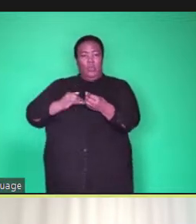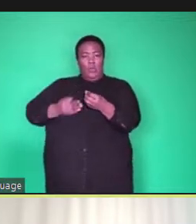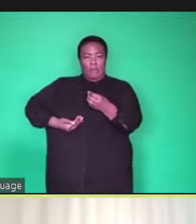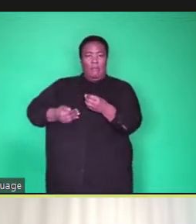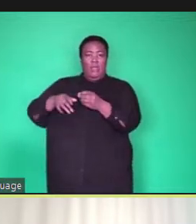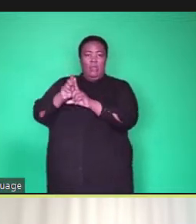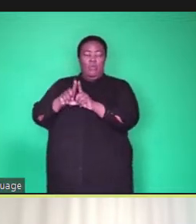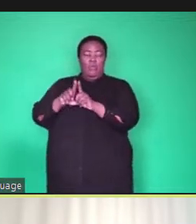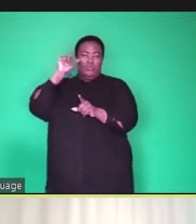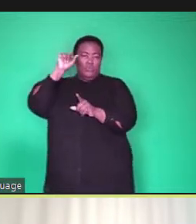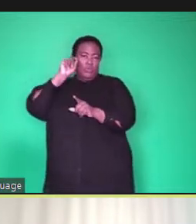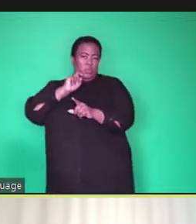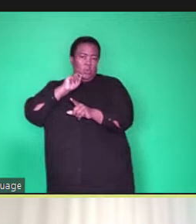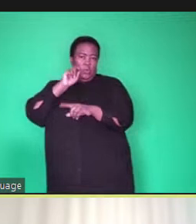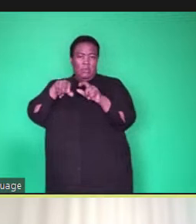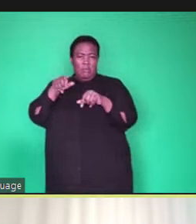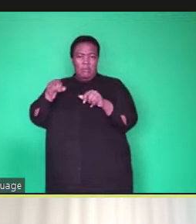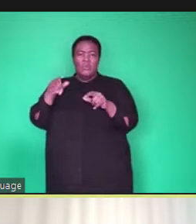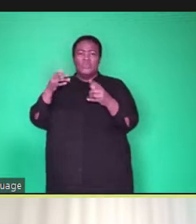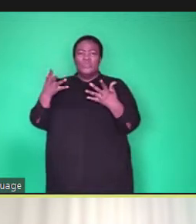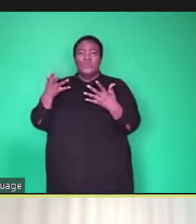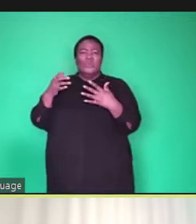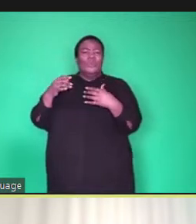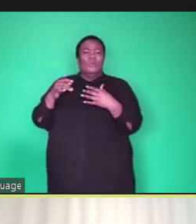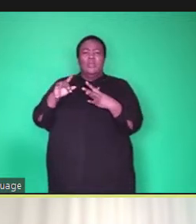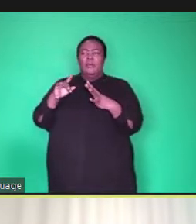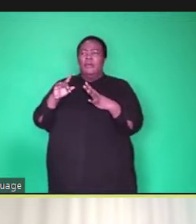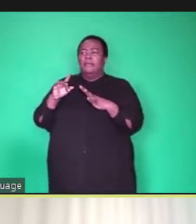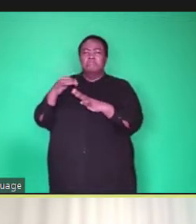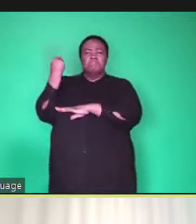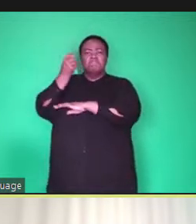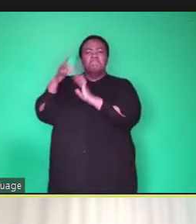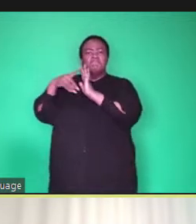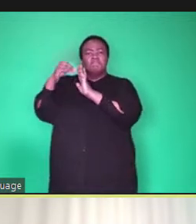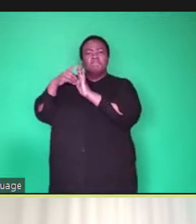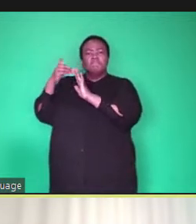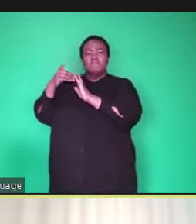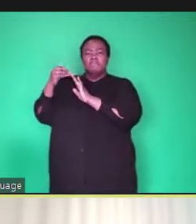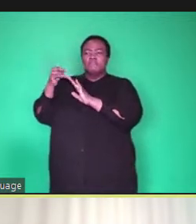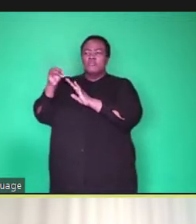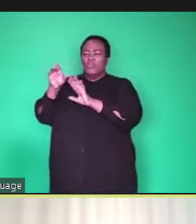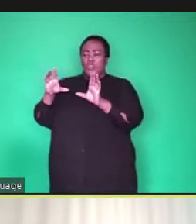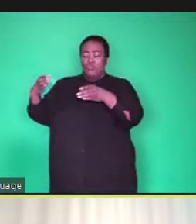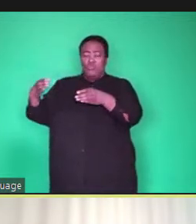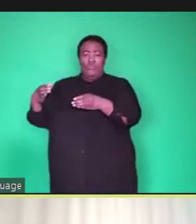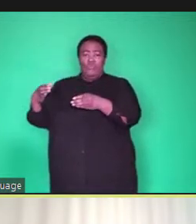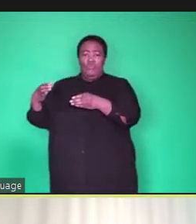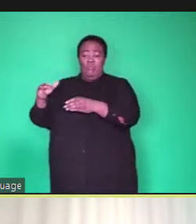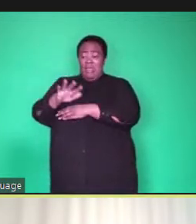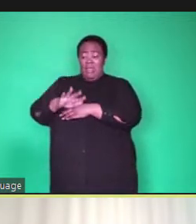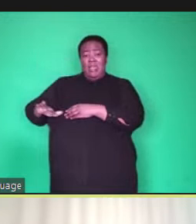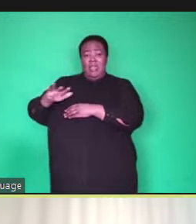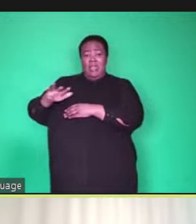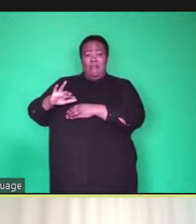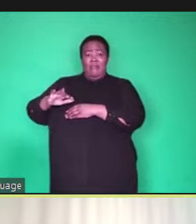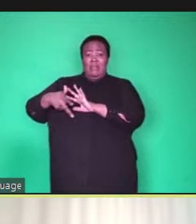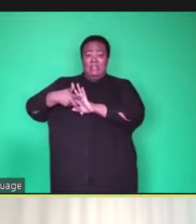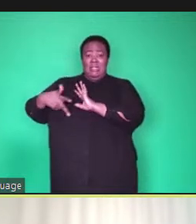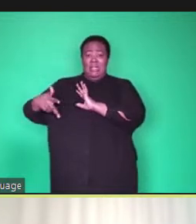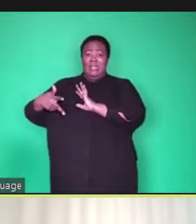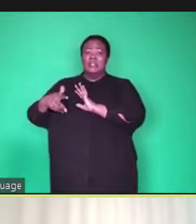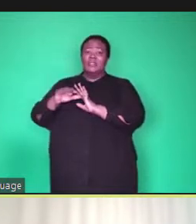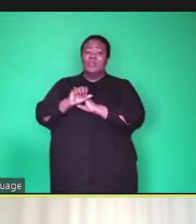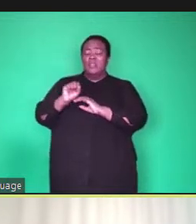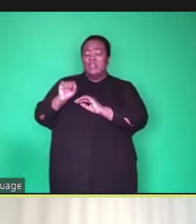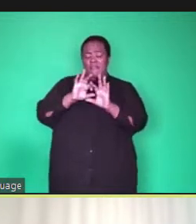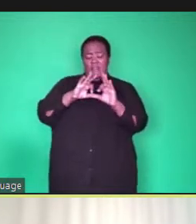the possibilities for urbanization were progressively eroded through the Group Areas Act, and also structurally through the undersupply of family